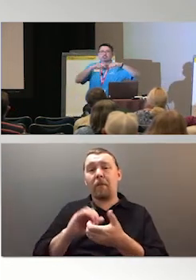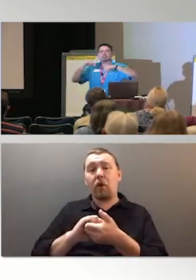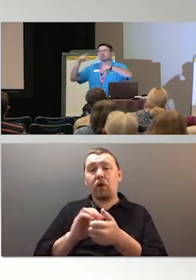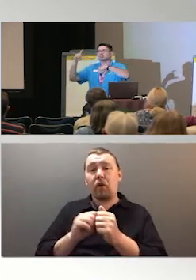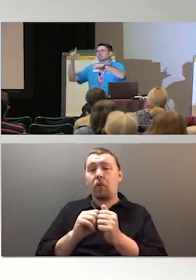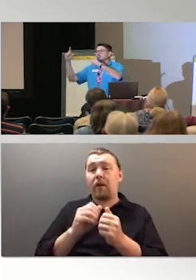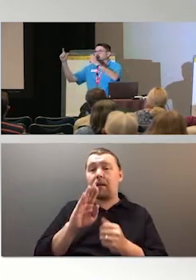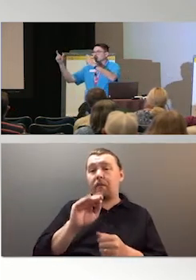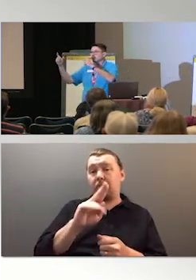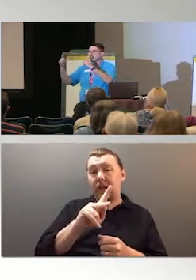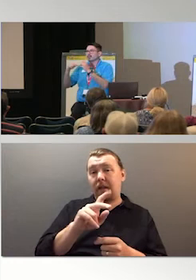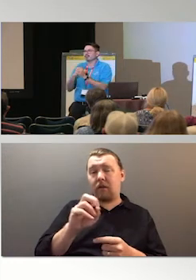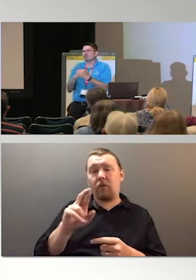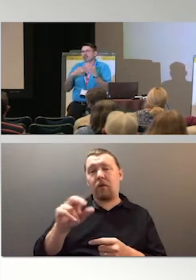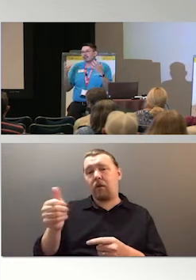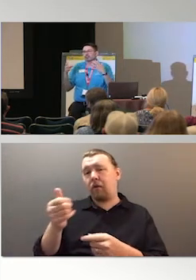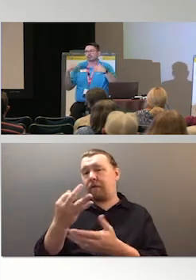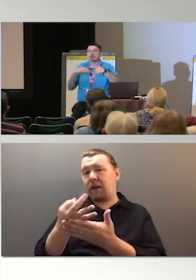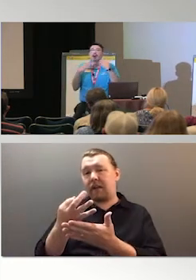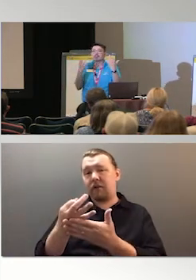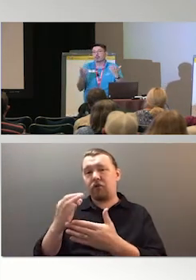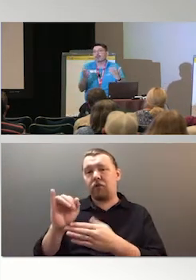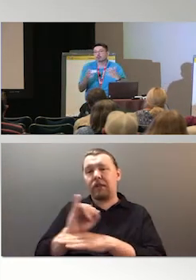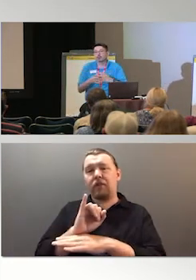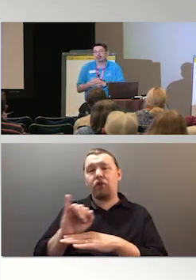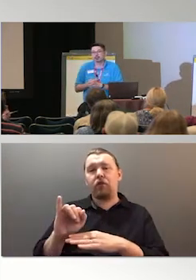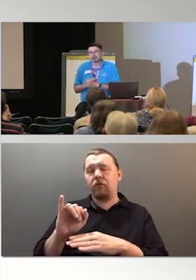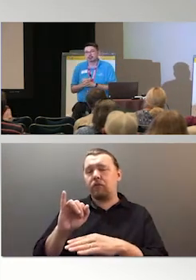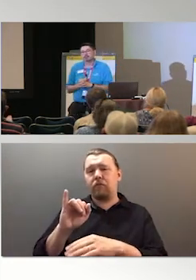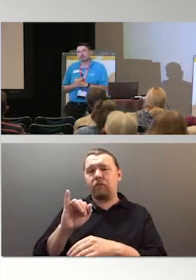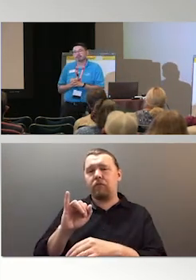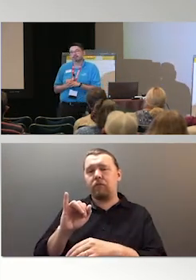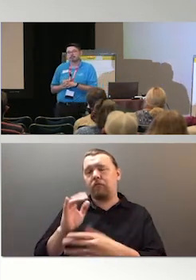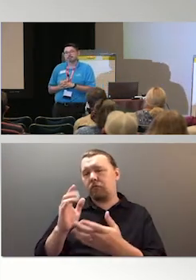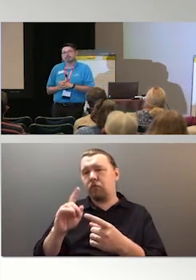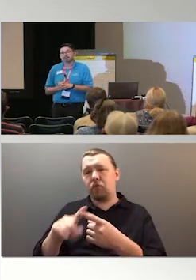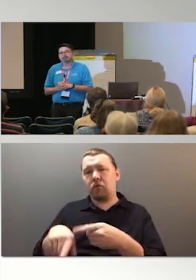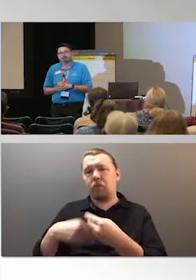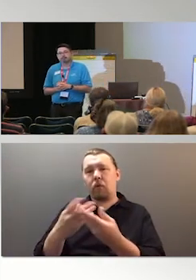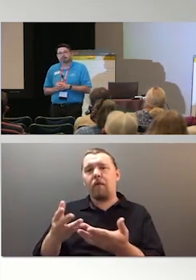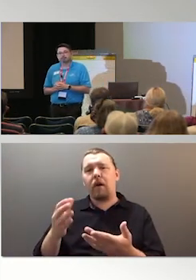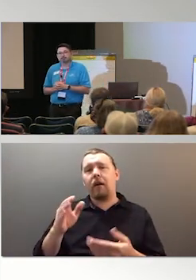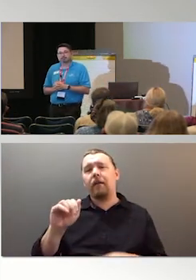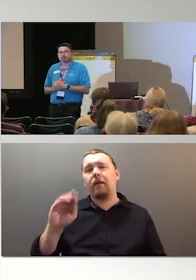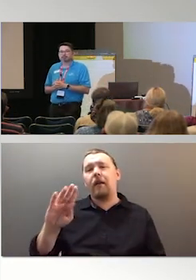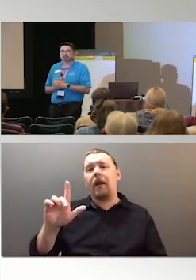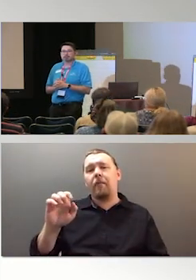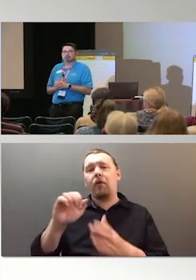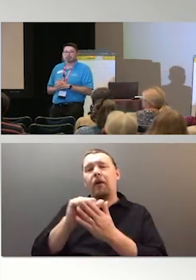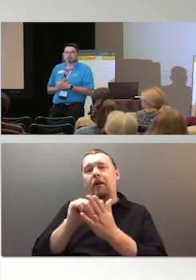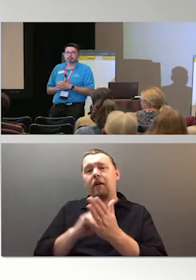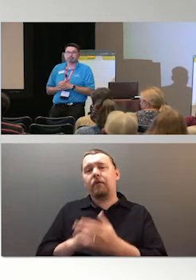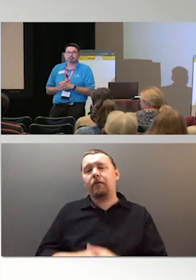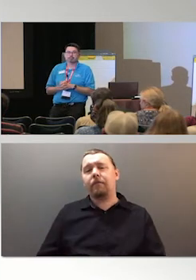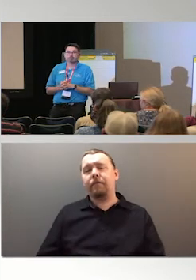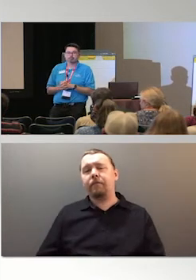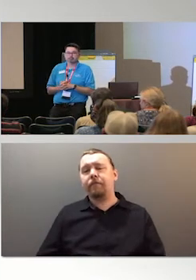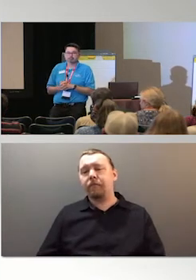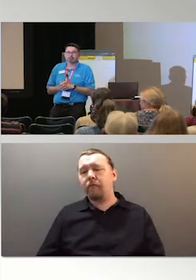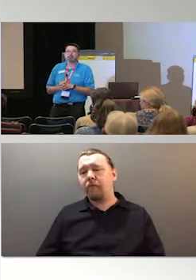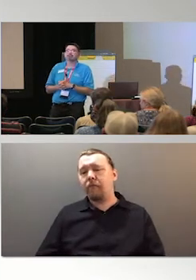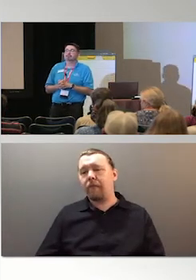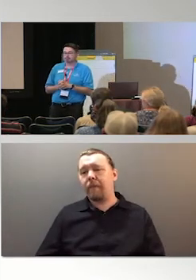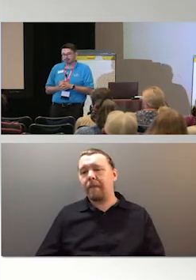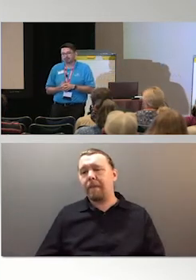financial institutions or other kind of banks to offer Able accounts. There's no limitation for Floridian to go into any